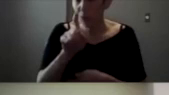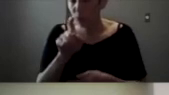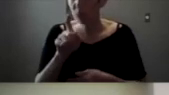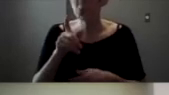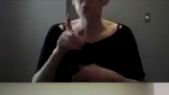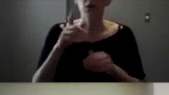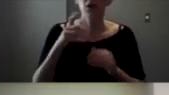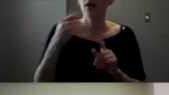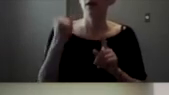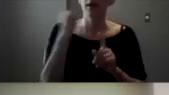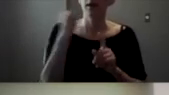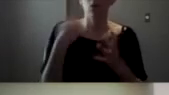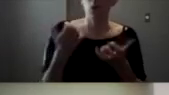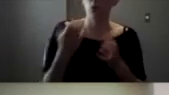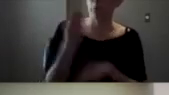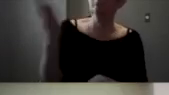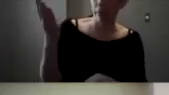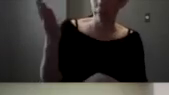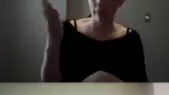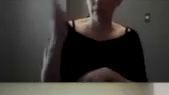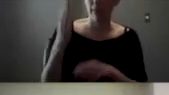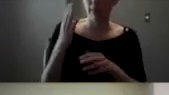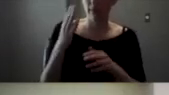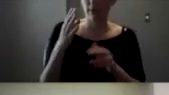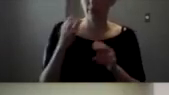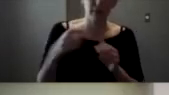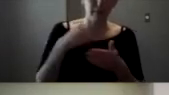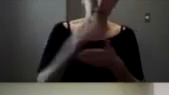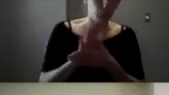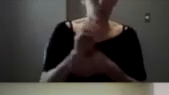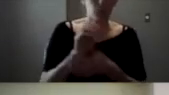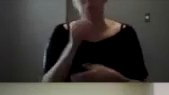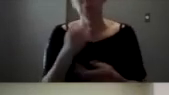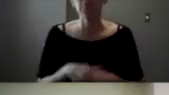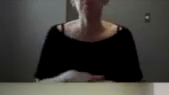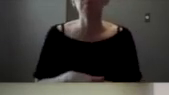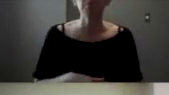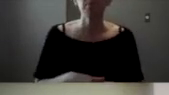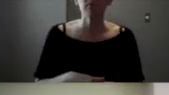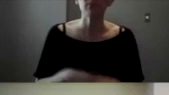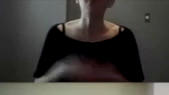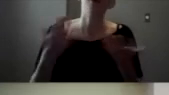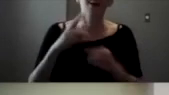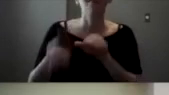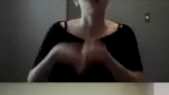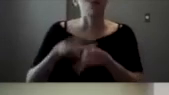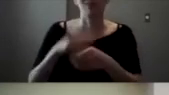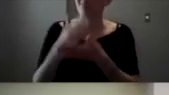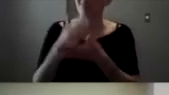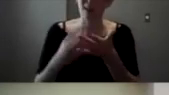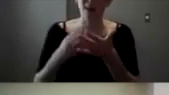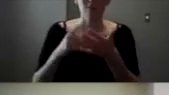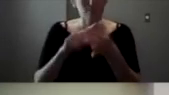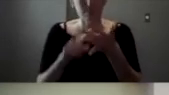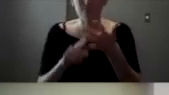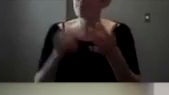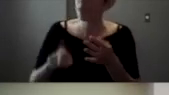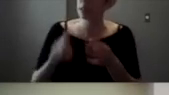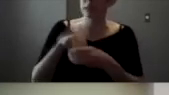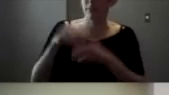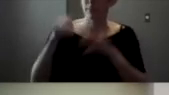bill for those visits. But obviously there are still those services that need to be done in person in relation to